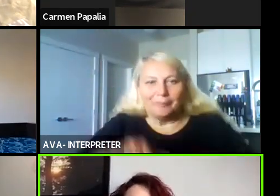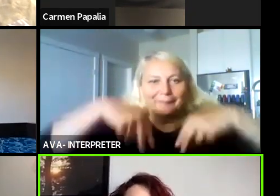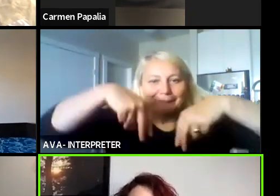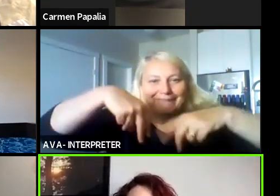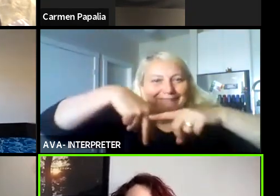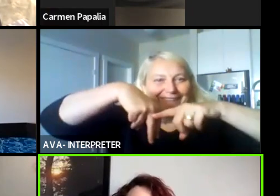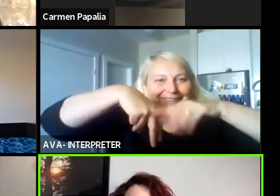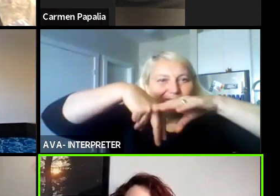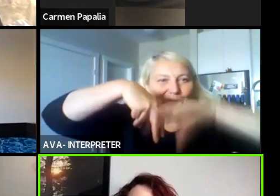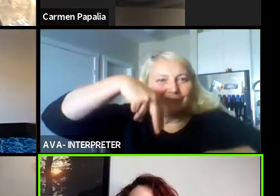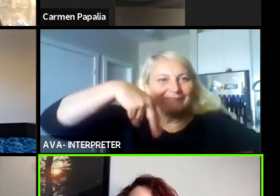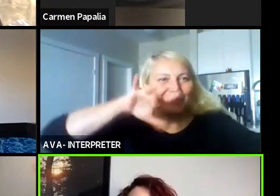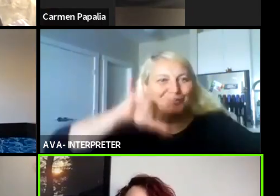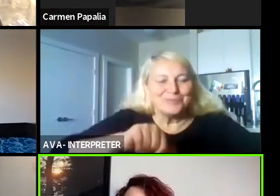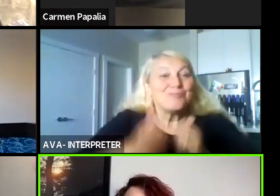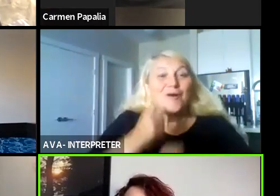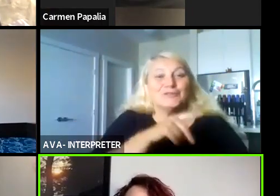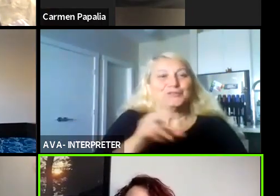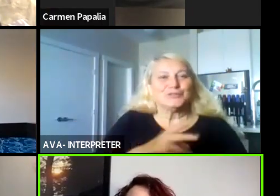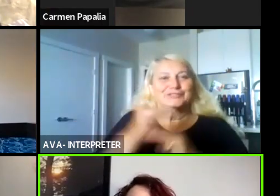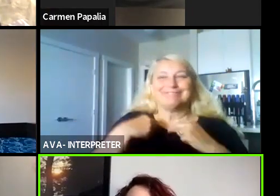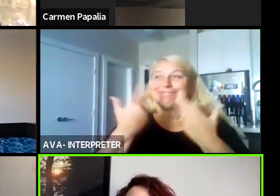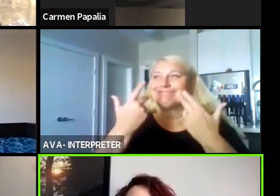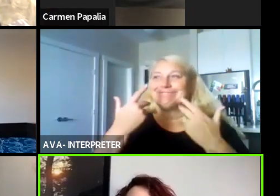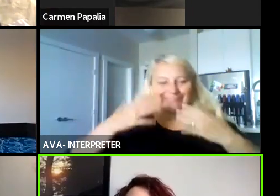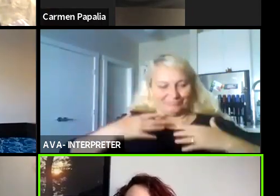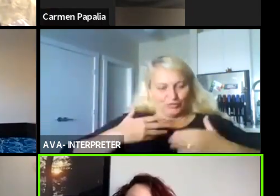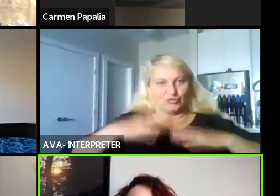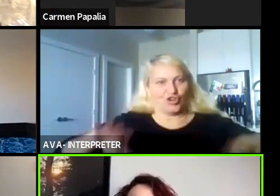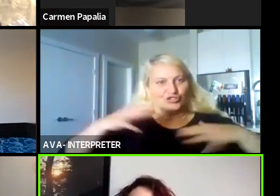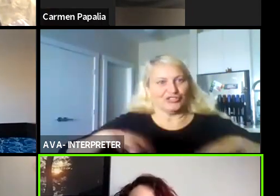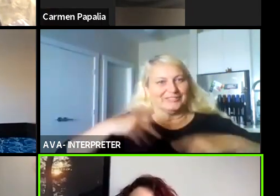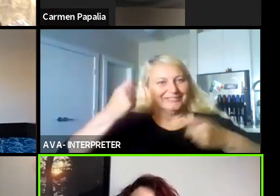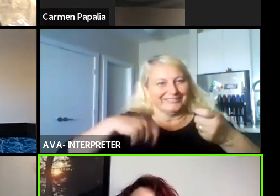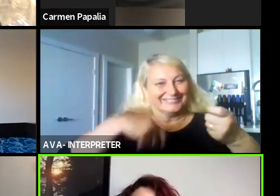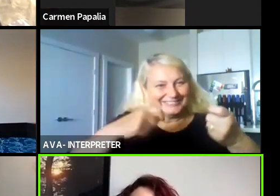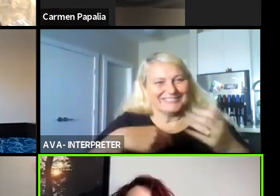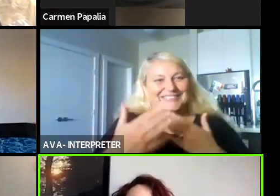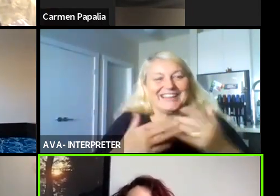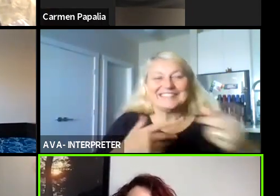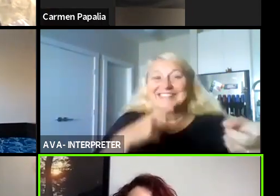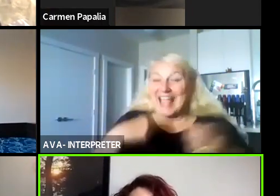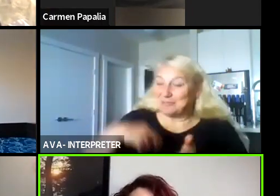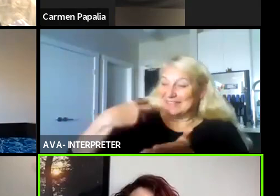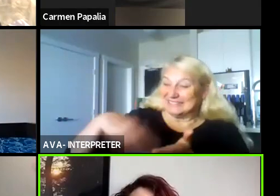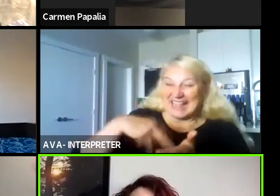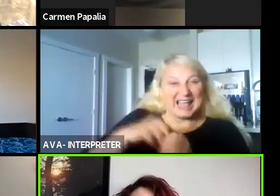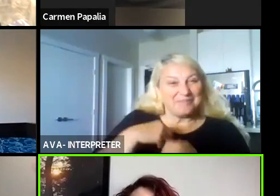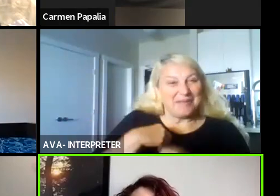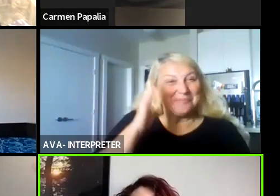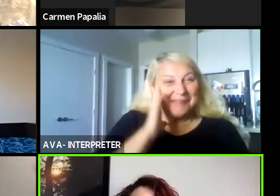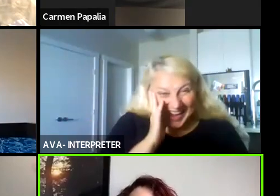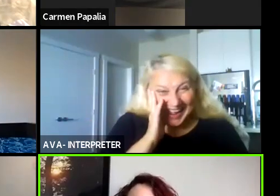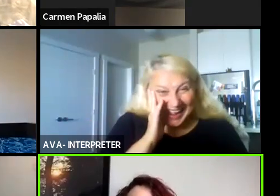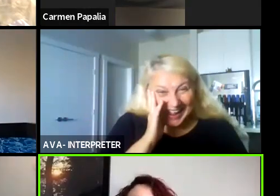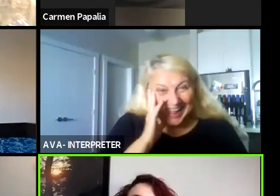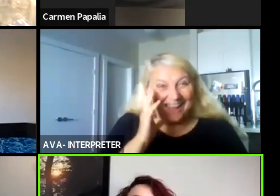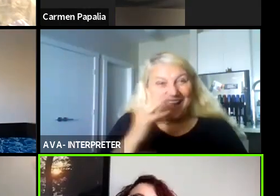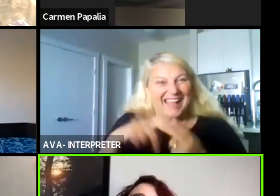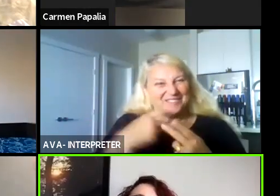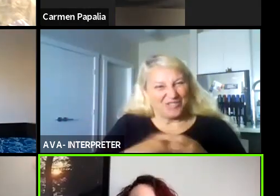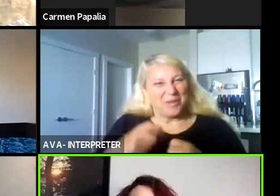shirts and sweatpants. And so like dancing from my bed in my sweatpants feels